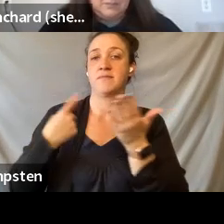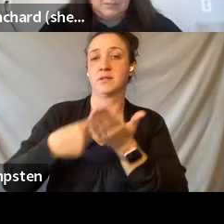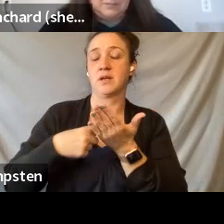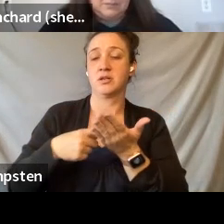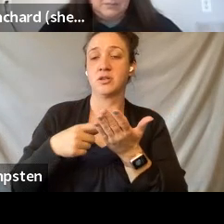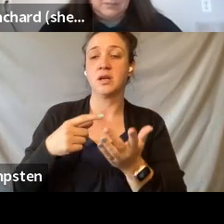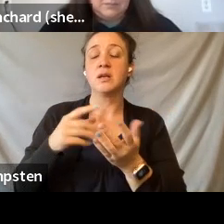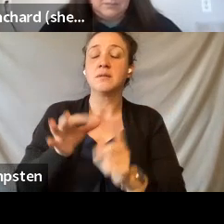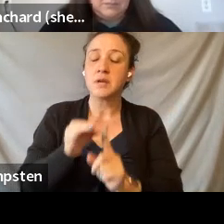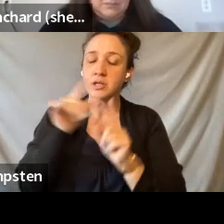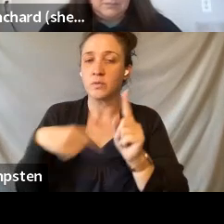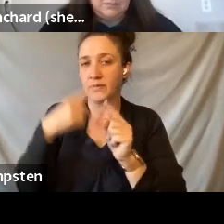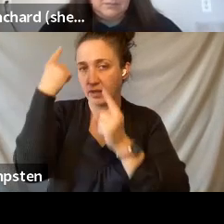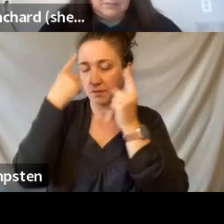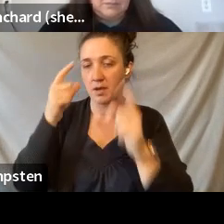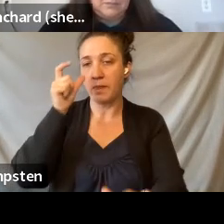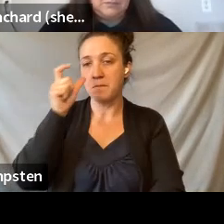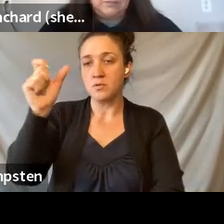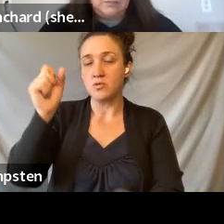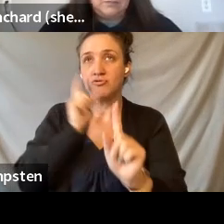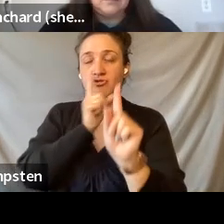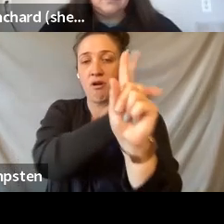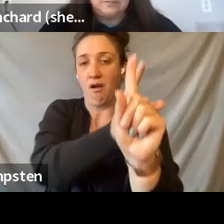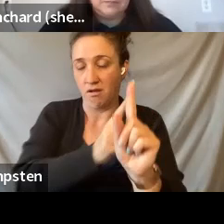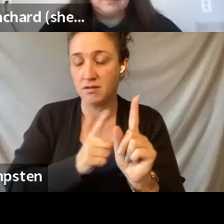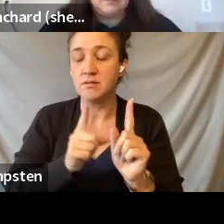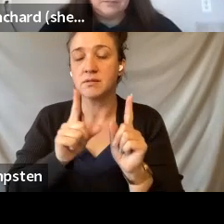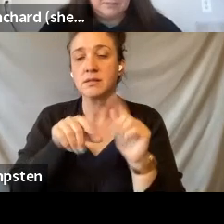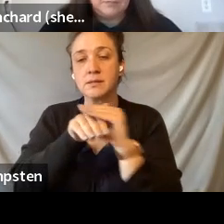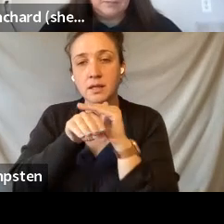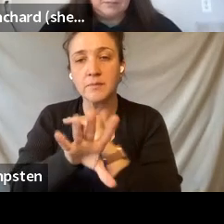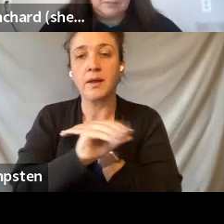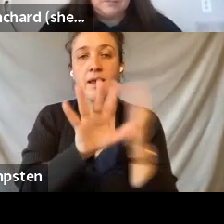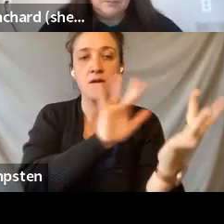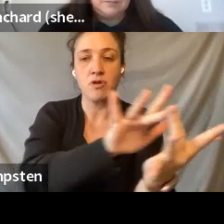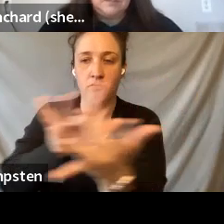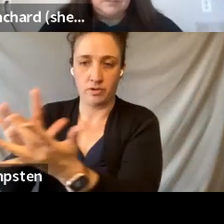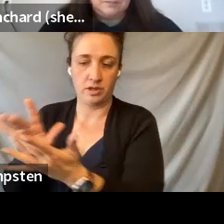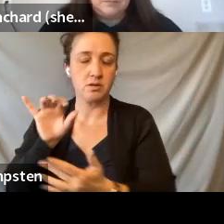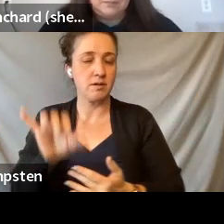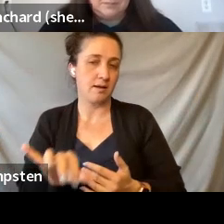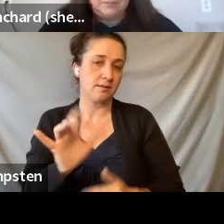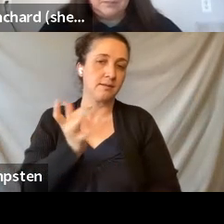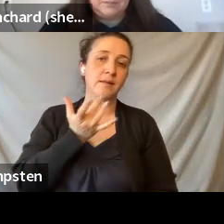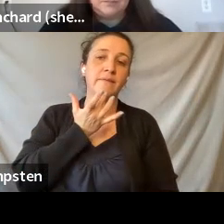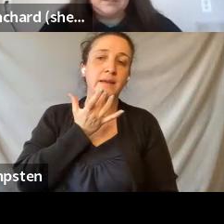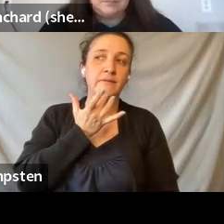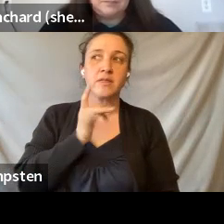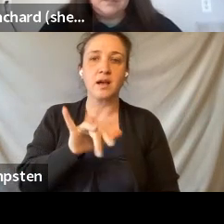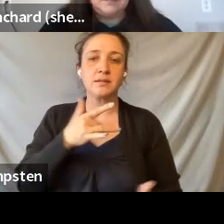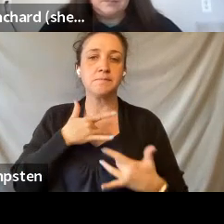moonshot idea, is accessibility and outreach. That definitely is the flavor and the trend, because